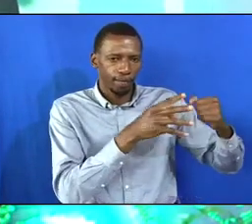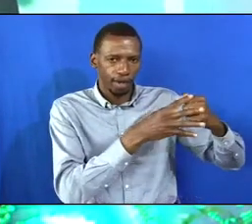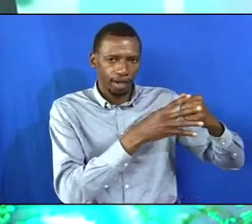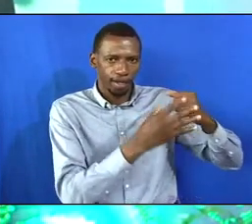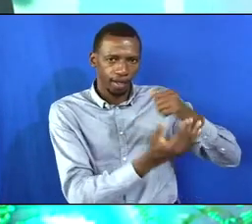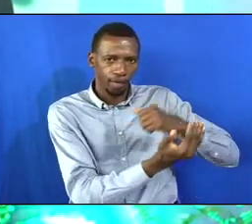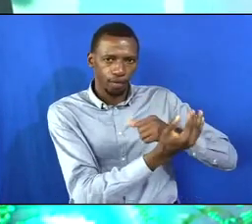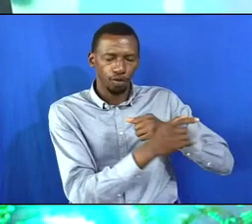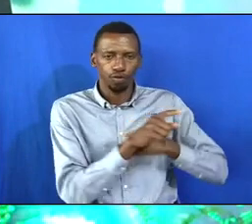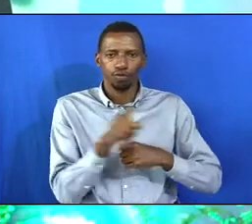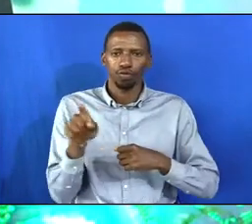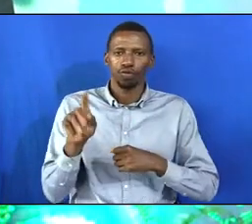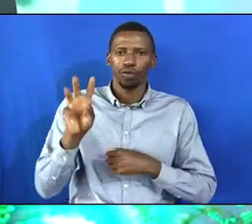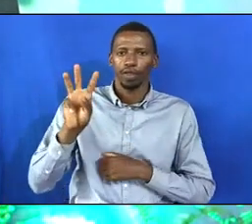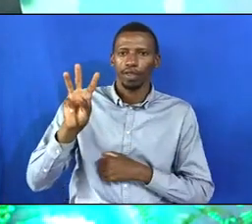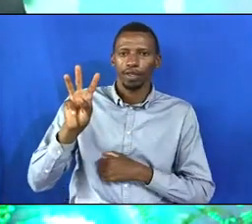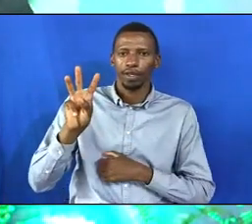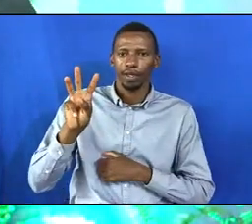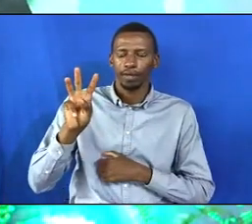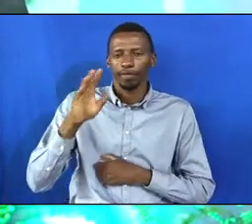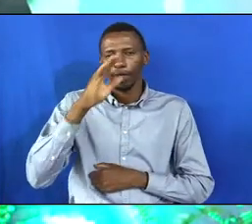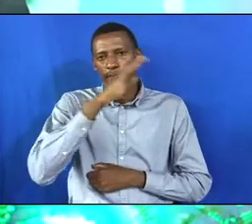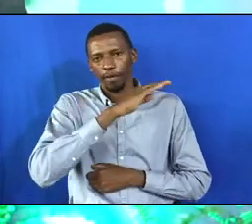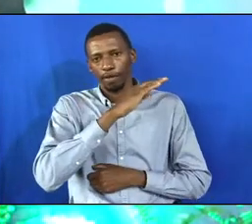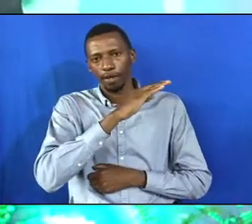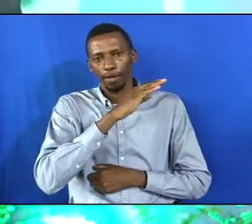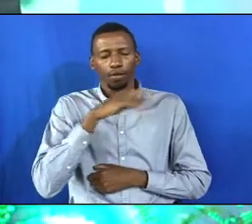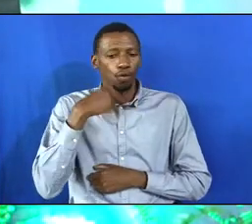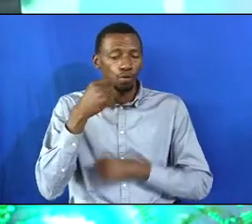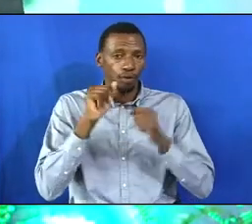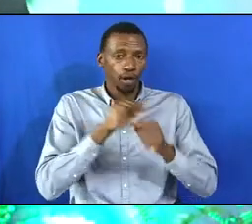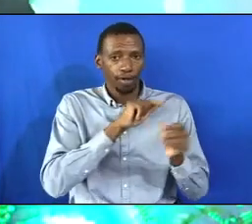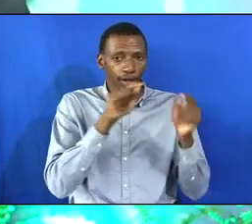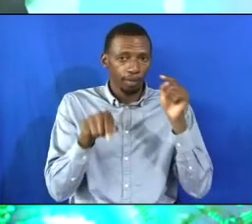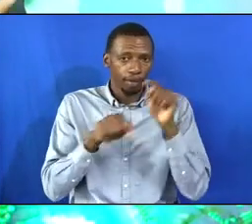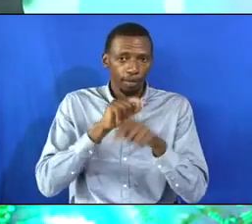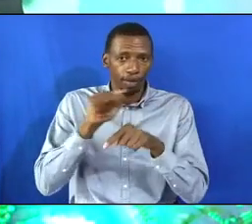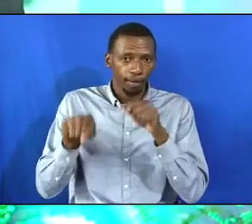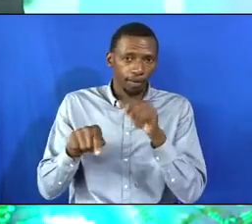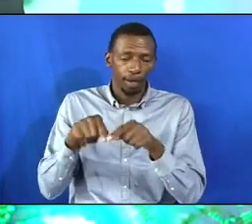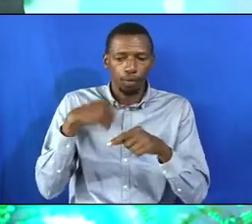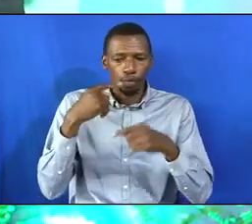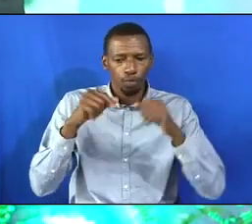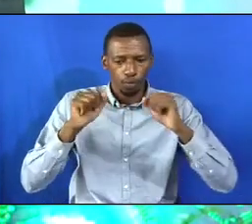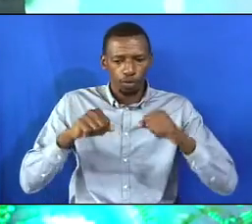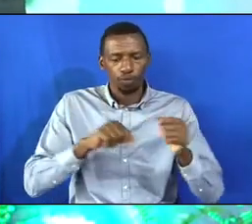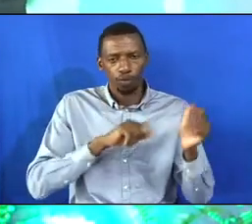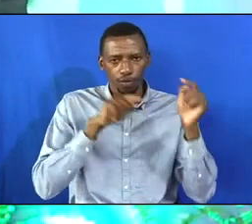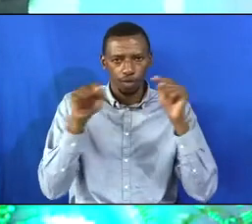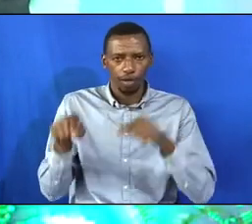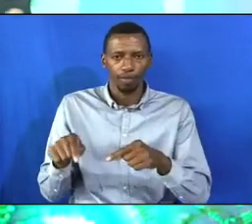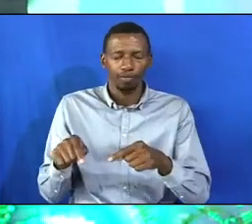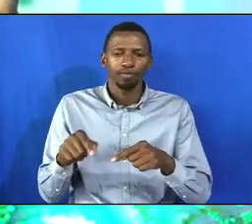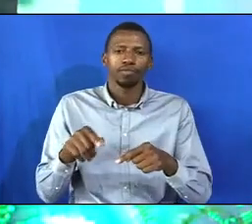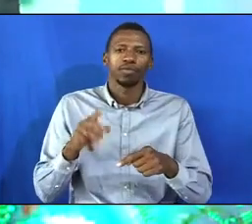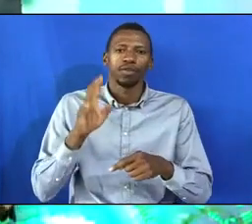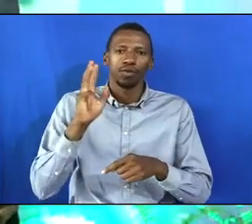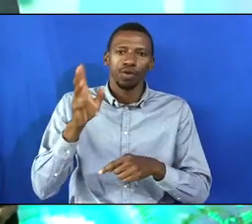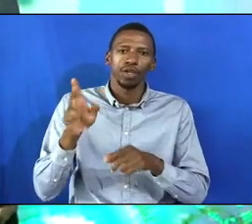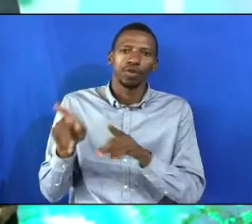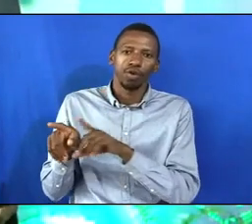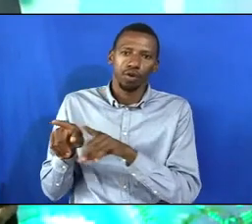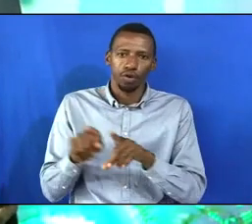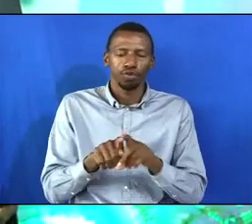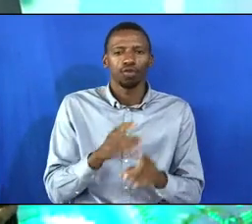3 p.m. And for those that manage, for those that are able, we will also